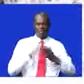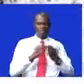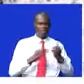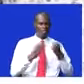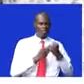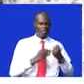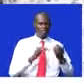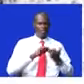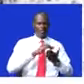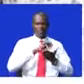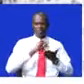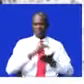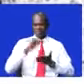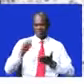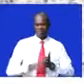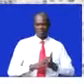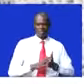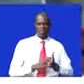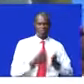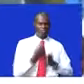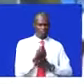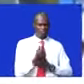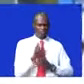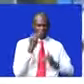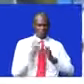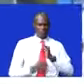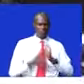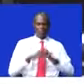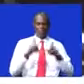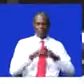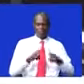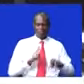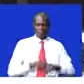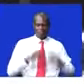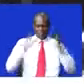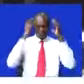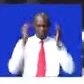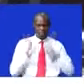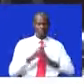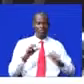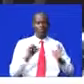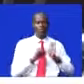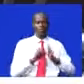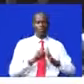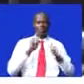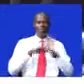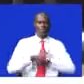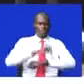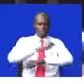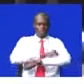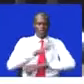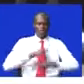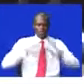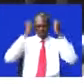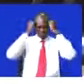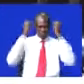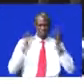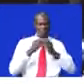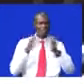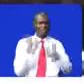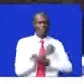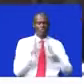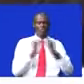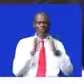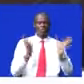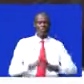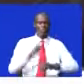sub-counties with an estimated cost of... Nyong'o bende yango ni midhiero mar oula osedonjo nyaka e skunde kendo nyithindo ok nyal donjo e